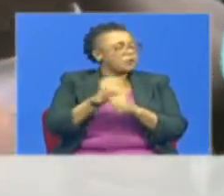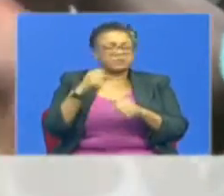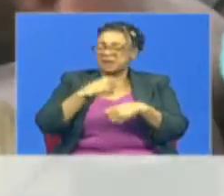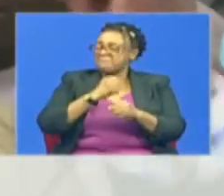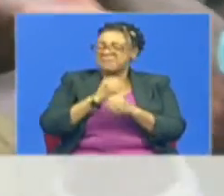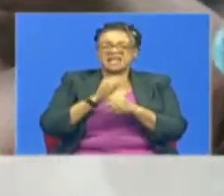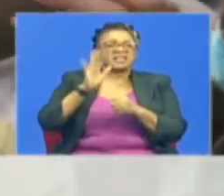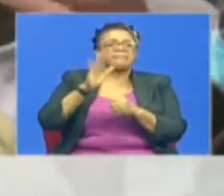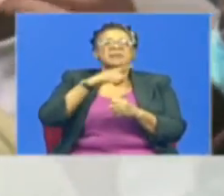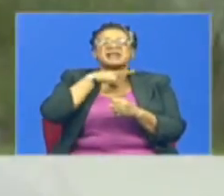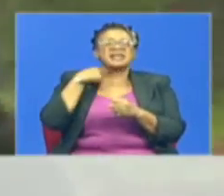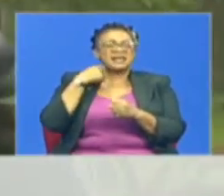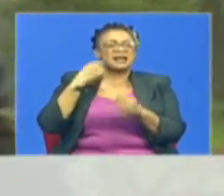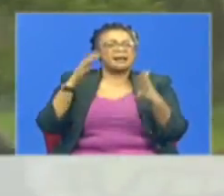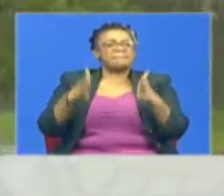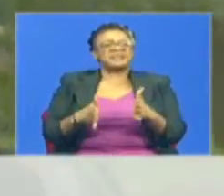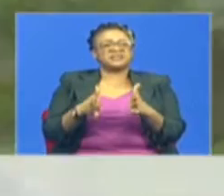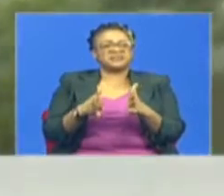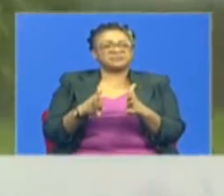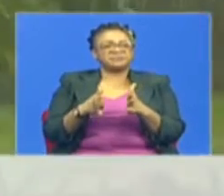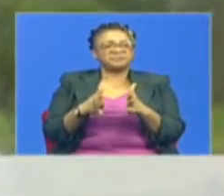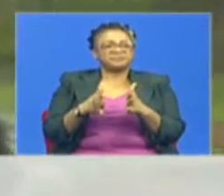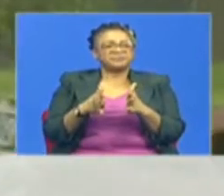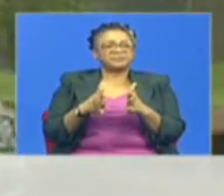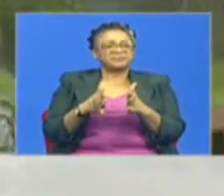maisha ya mwanadamu.